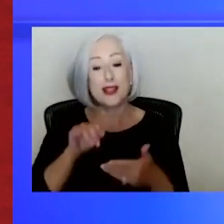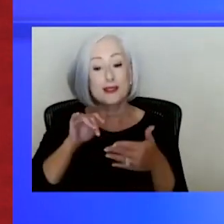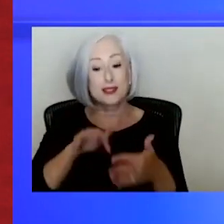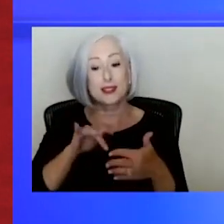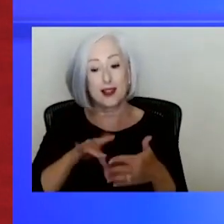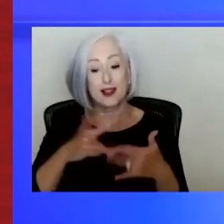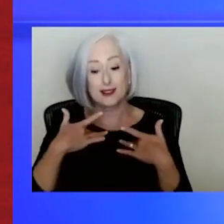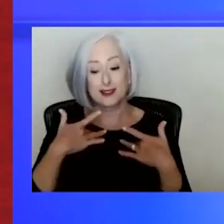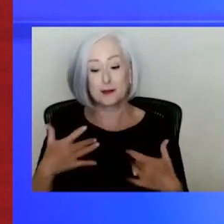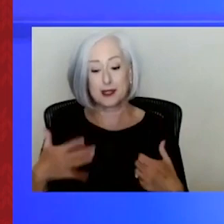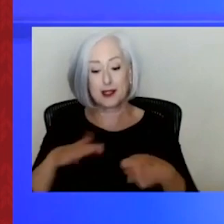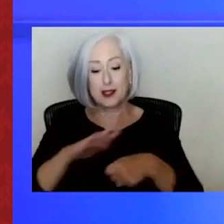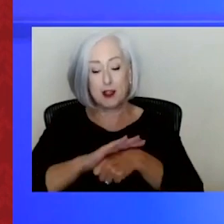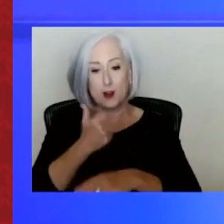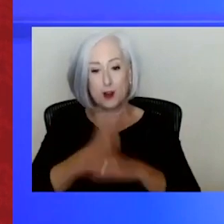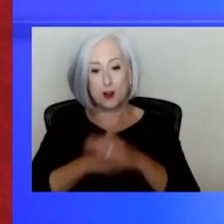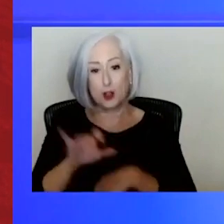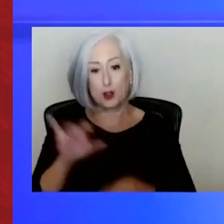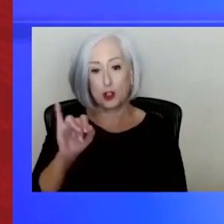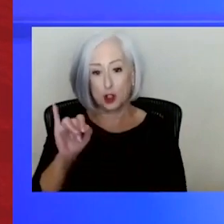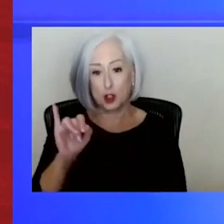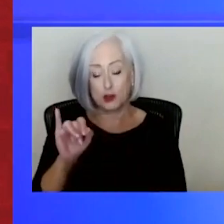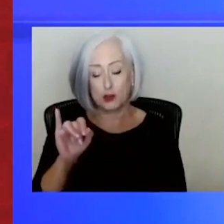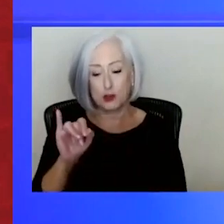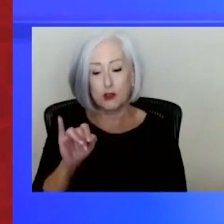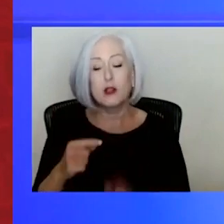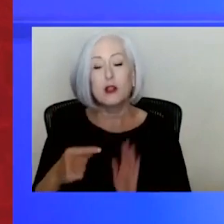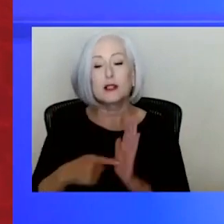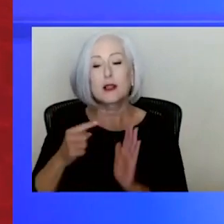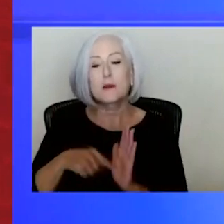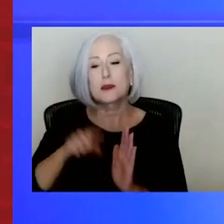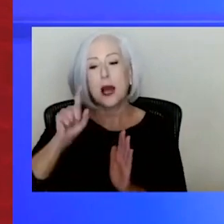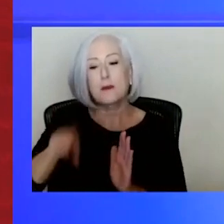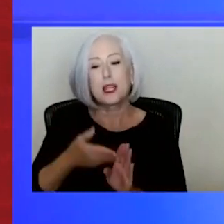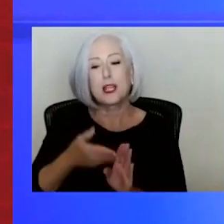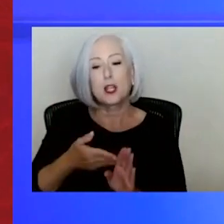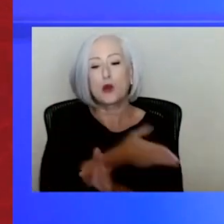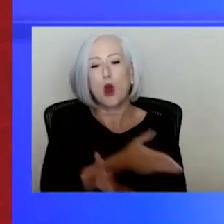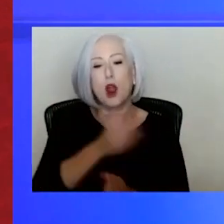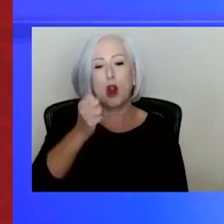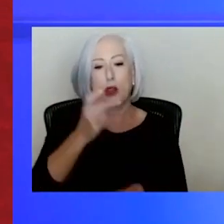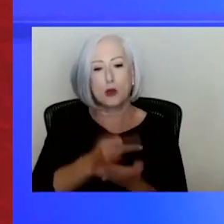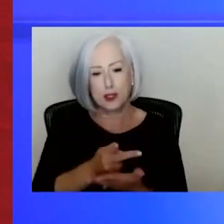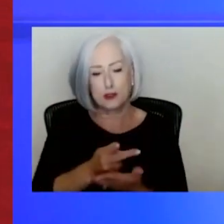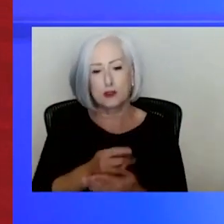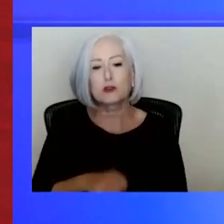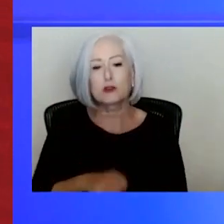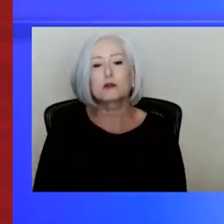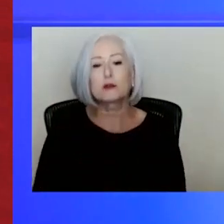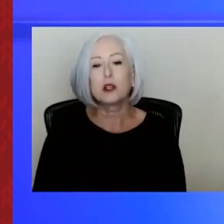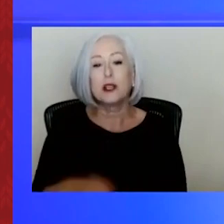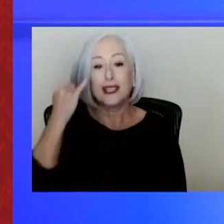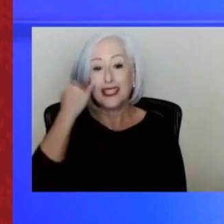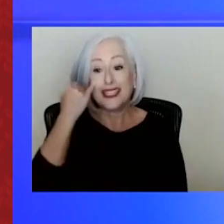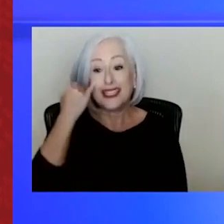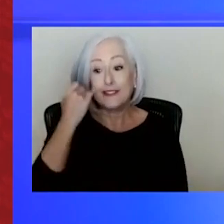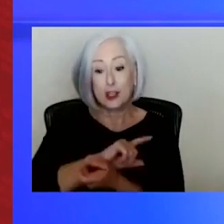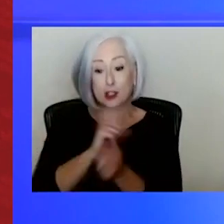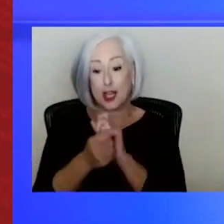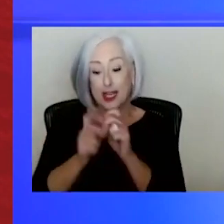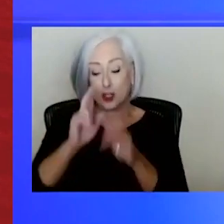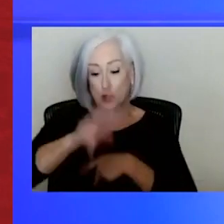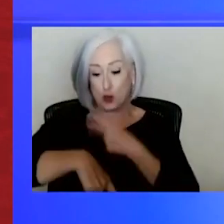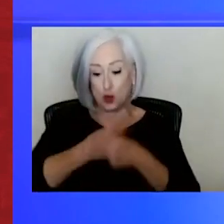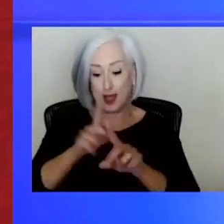insurance, but they typically require prior authorization so that if a change is made, we will